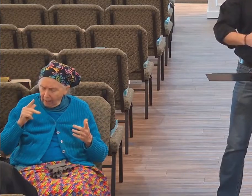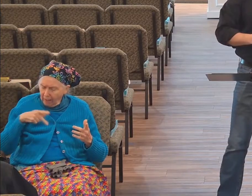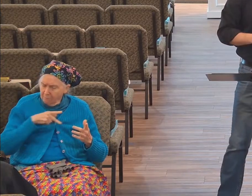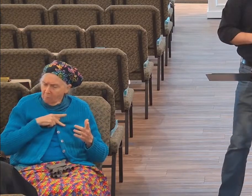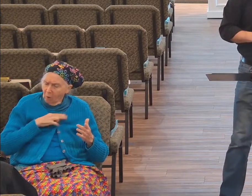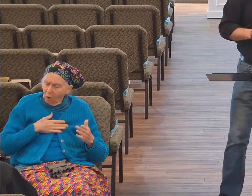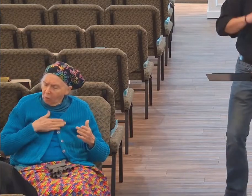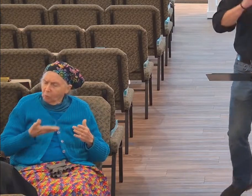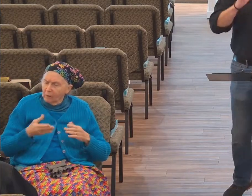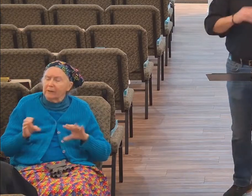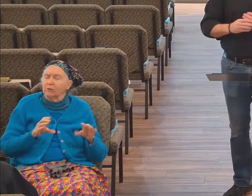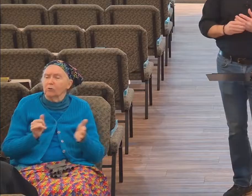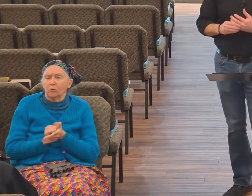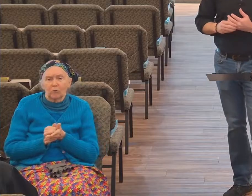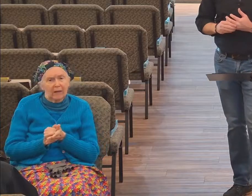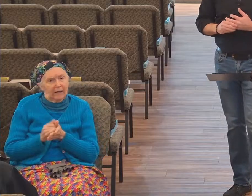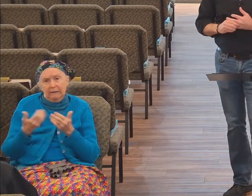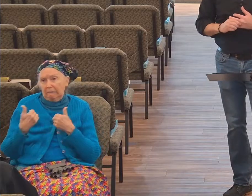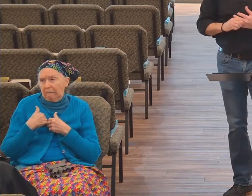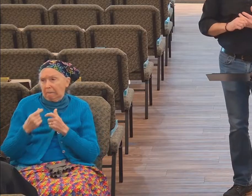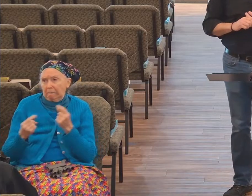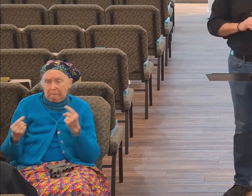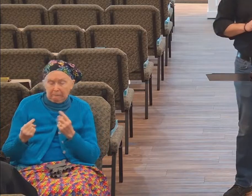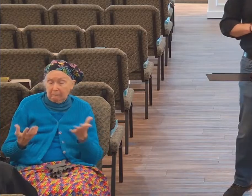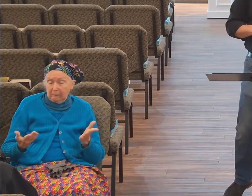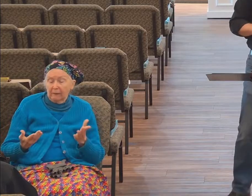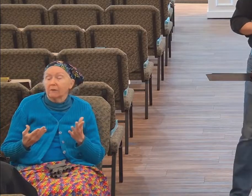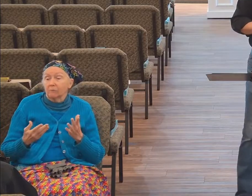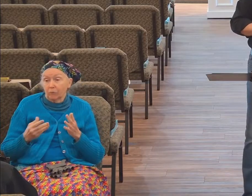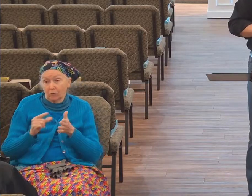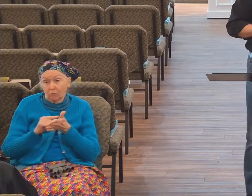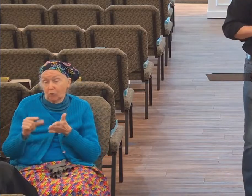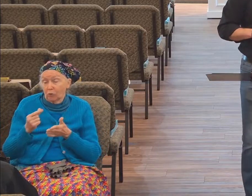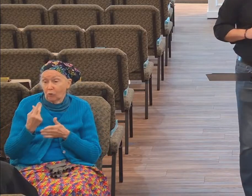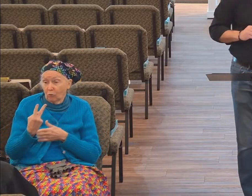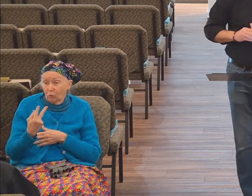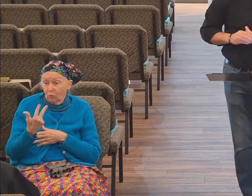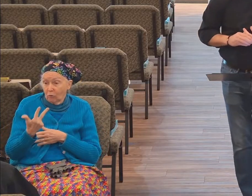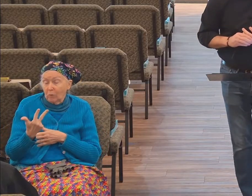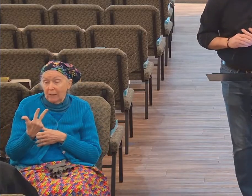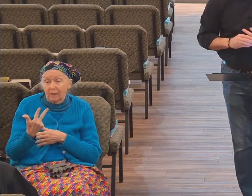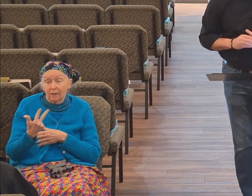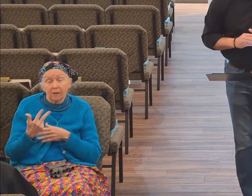willing to do this? Okay? Keep that in your mind. Verse 3. For the appeal